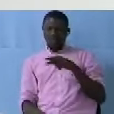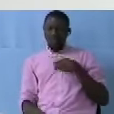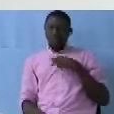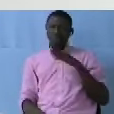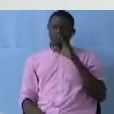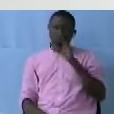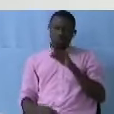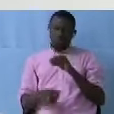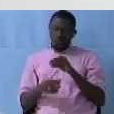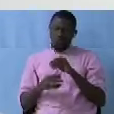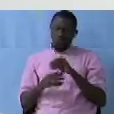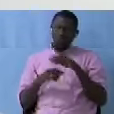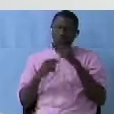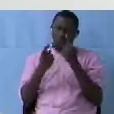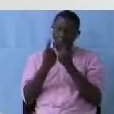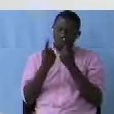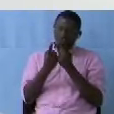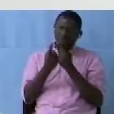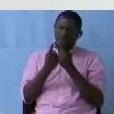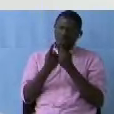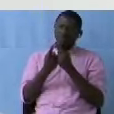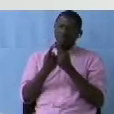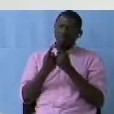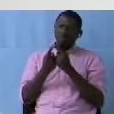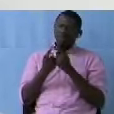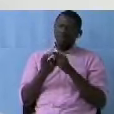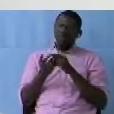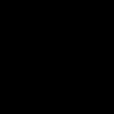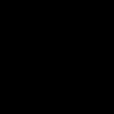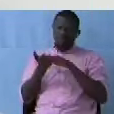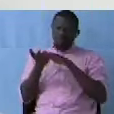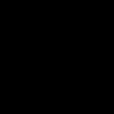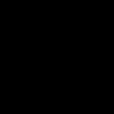carrying out a therapeutic modality,